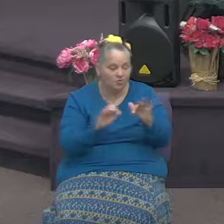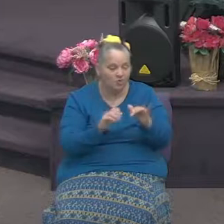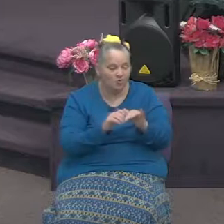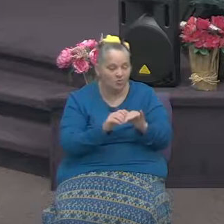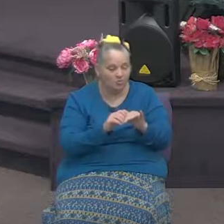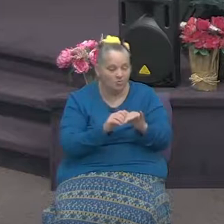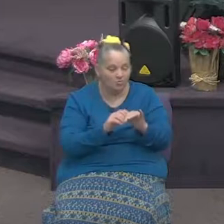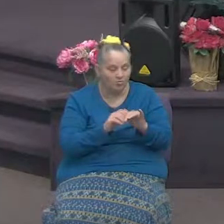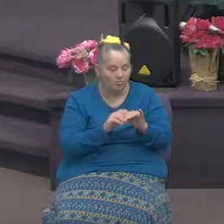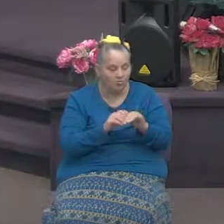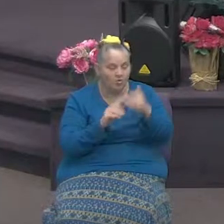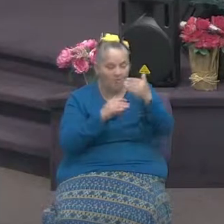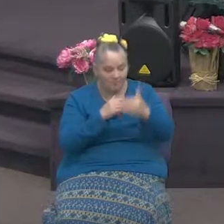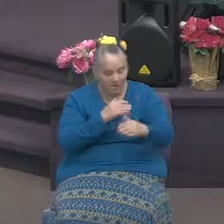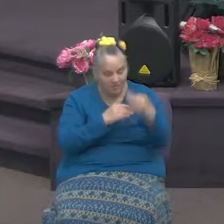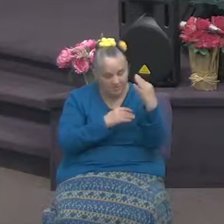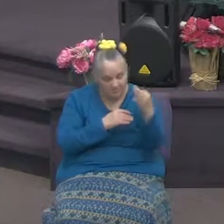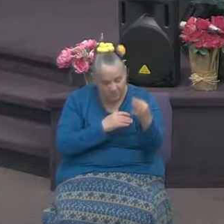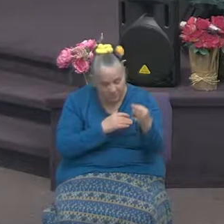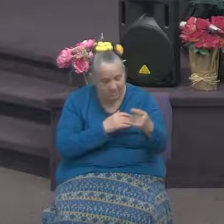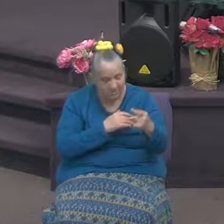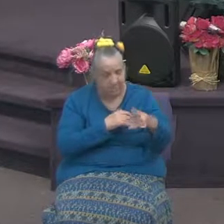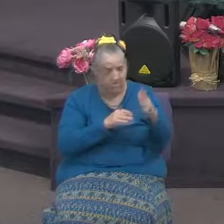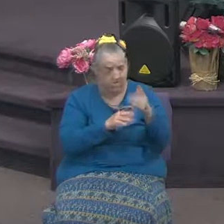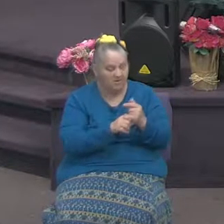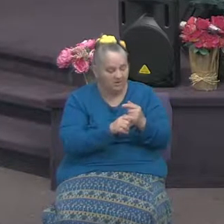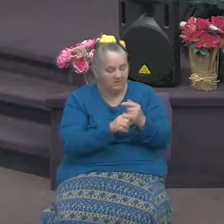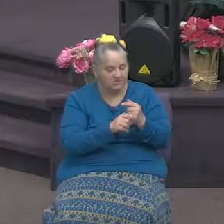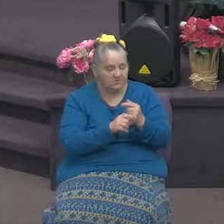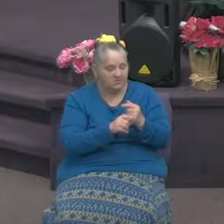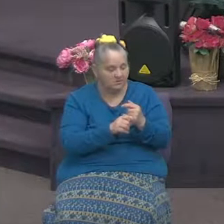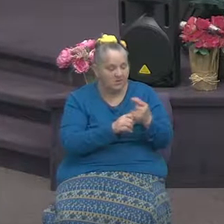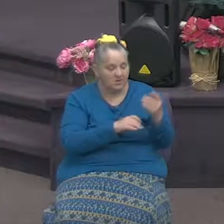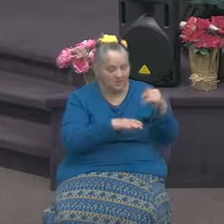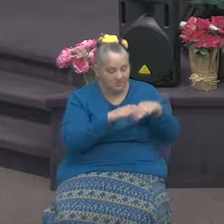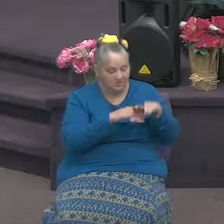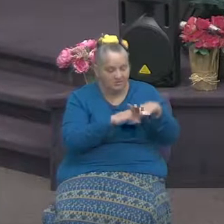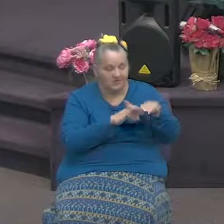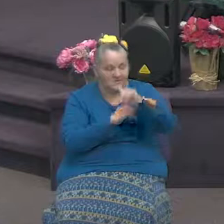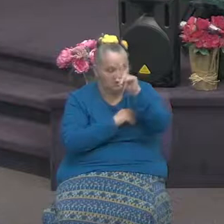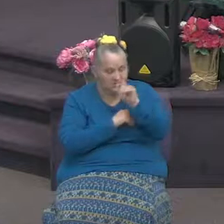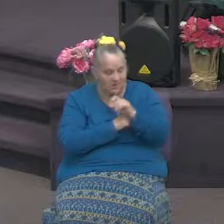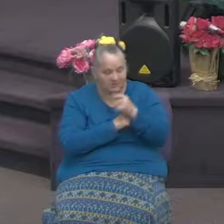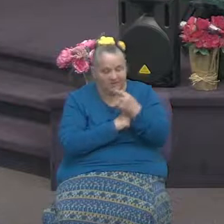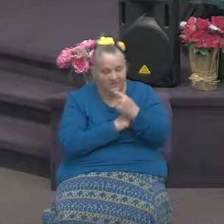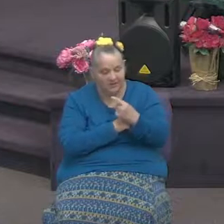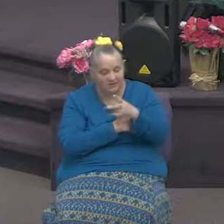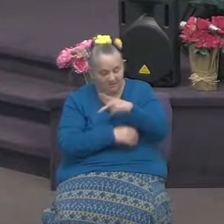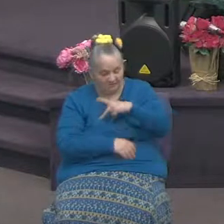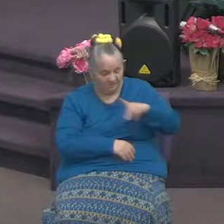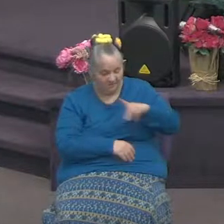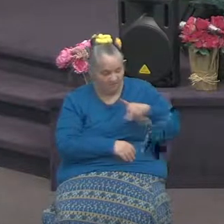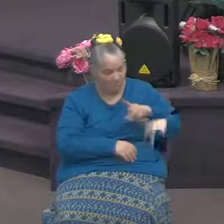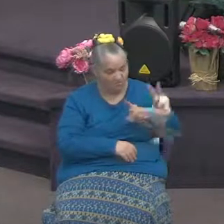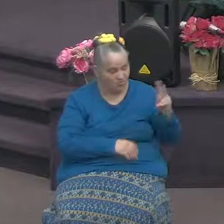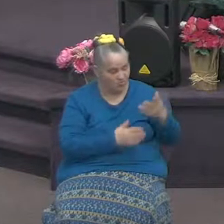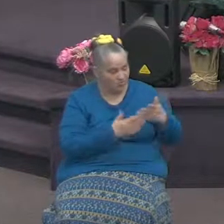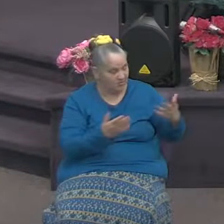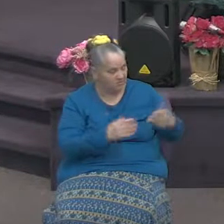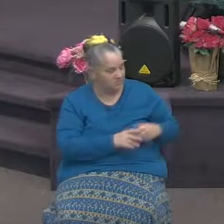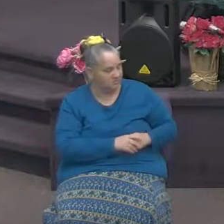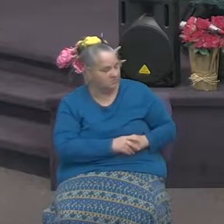going to push forward a little bit. He takes him in and he goes into Egypt and he tells Pharaoh two